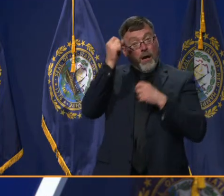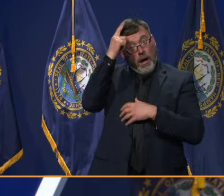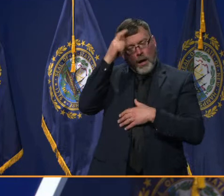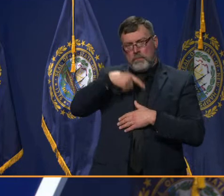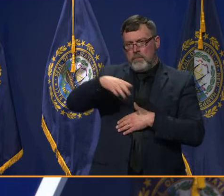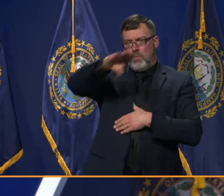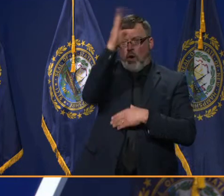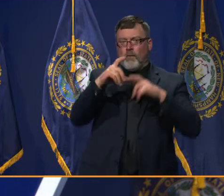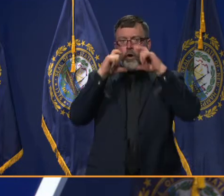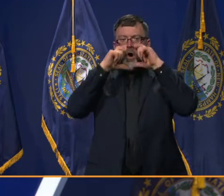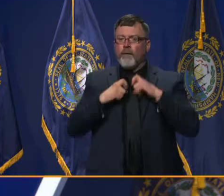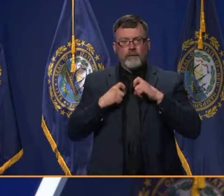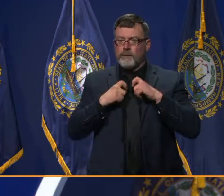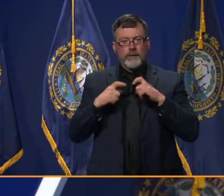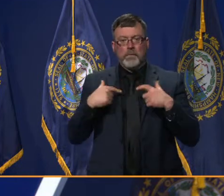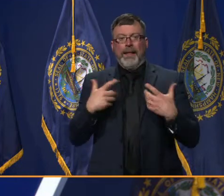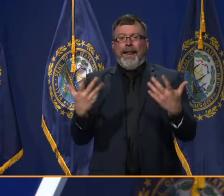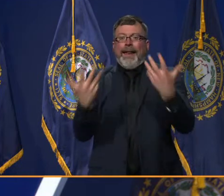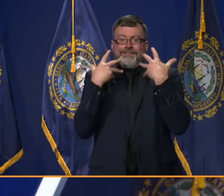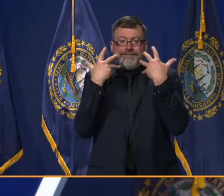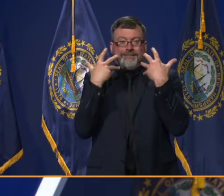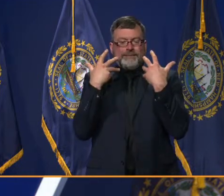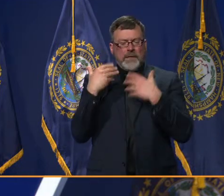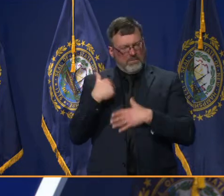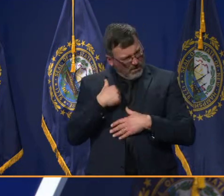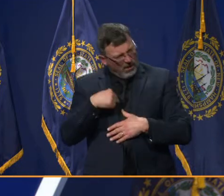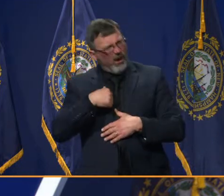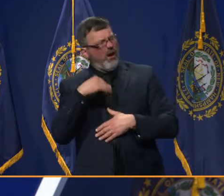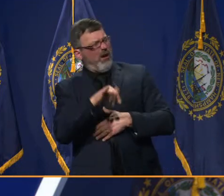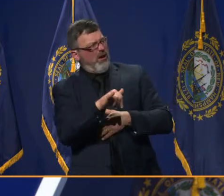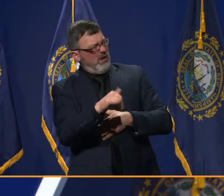it off. And when I asked why, she said, well,